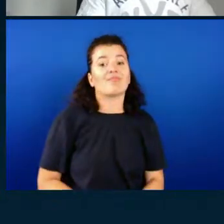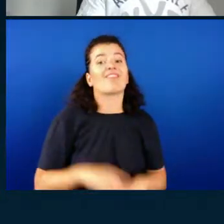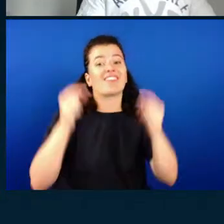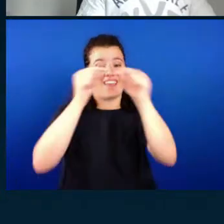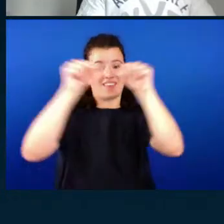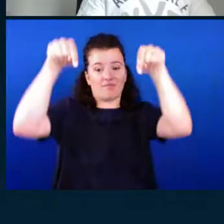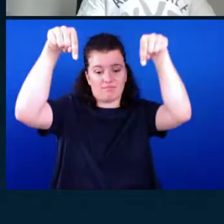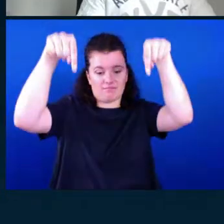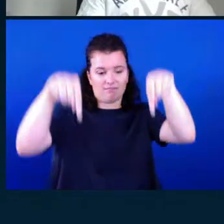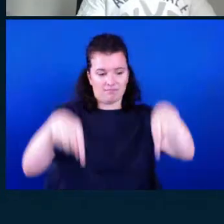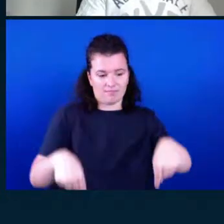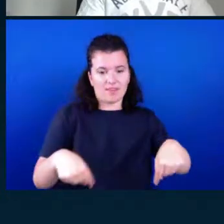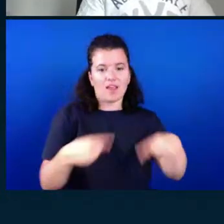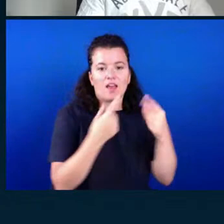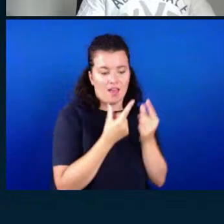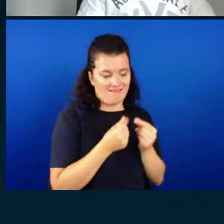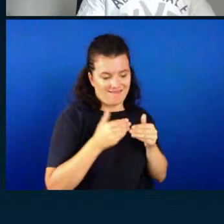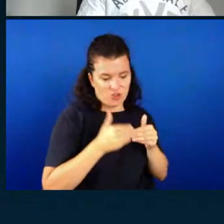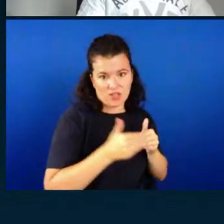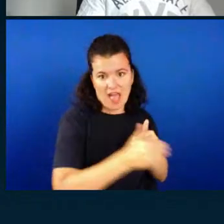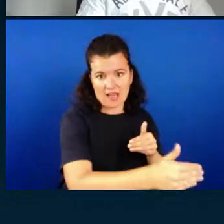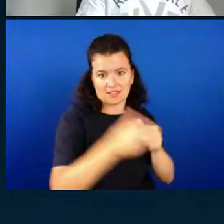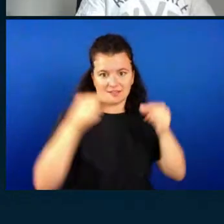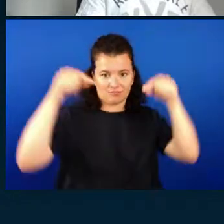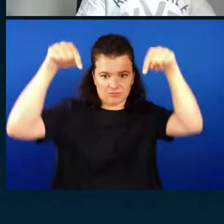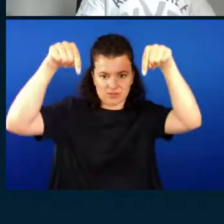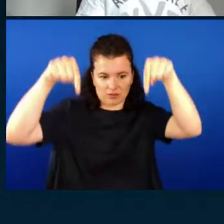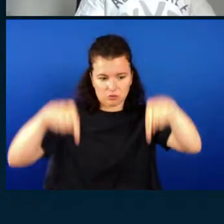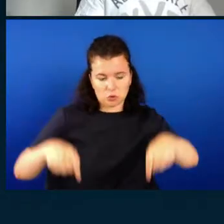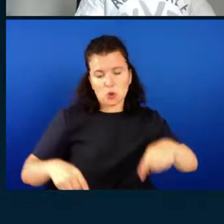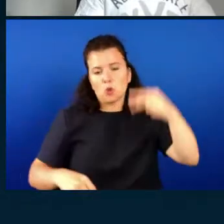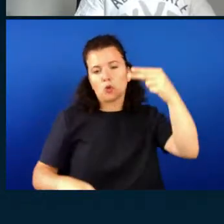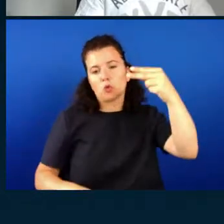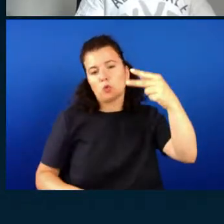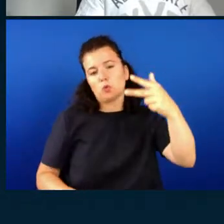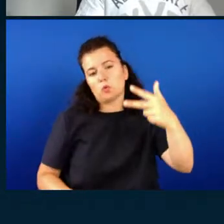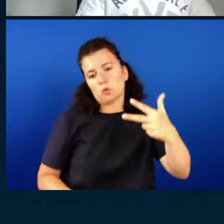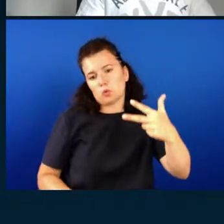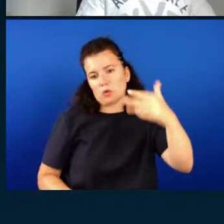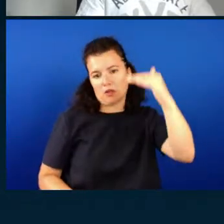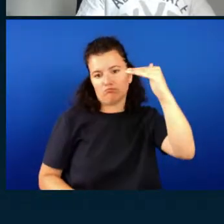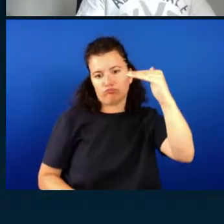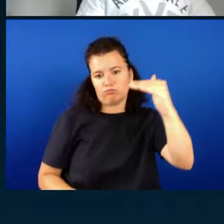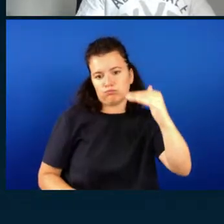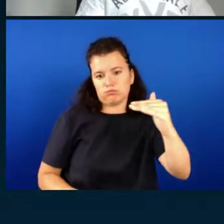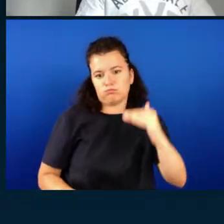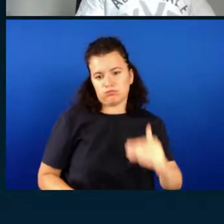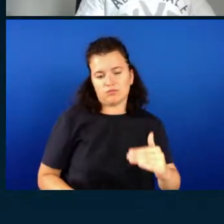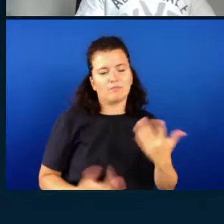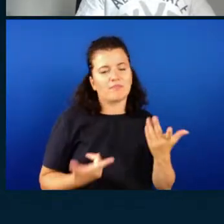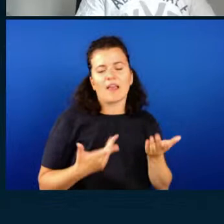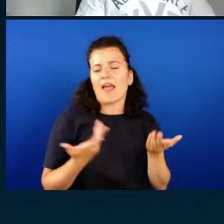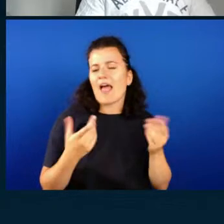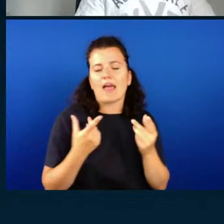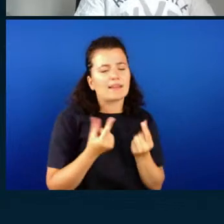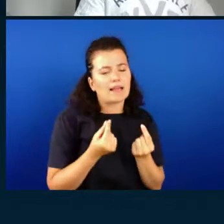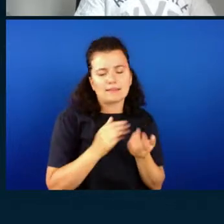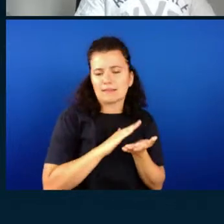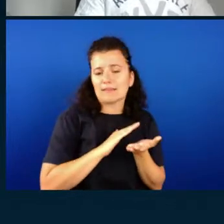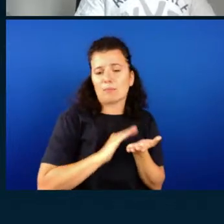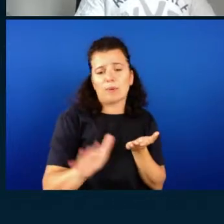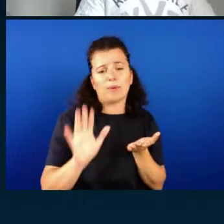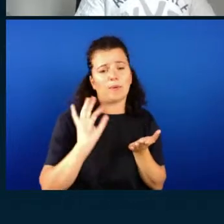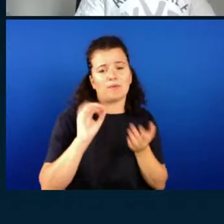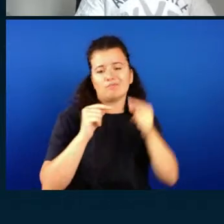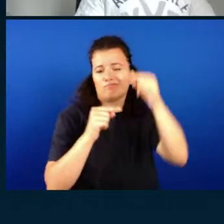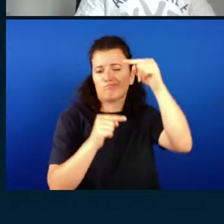a task is merely 2-3 components. For a very, very simple task, what we are looking at now,